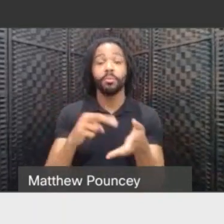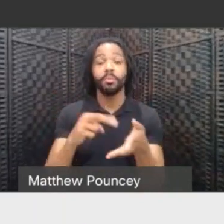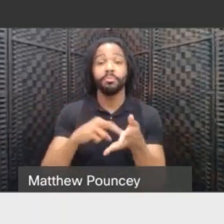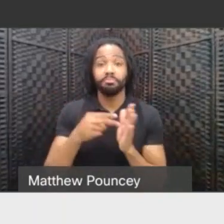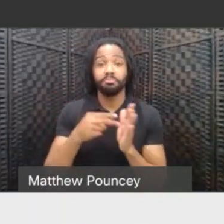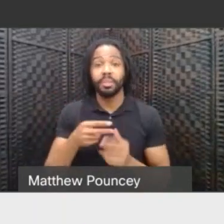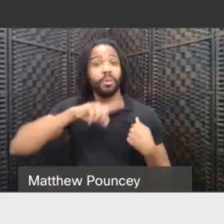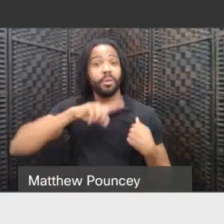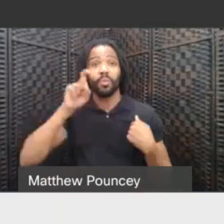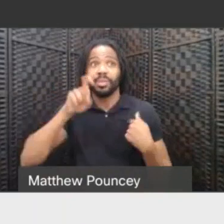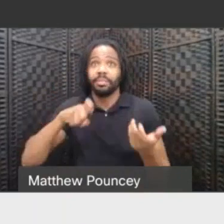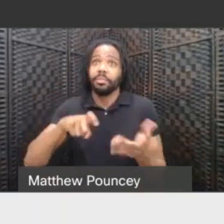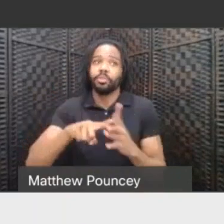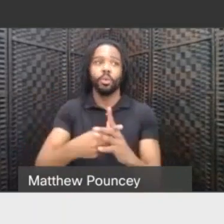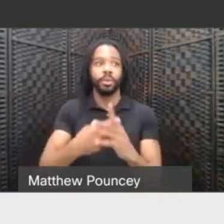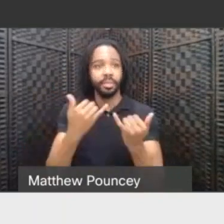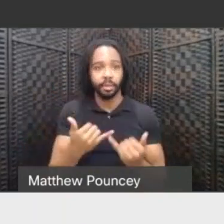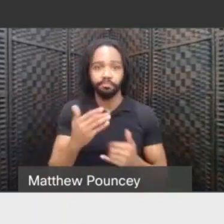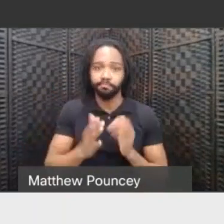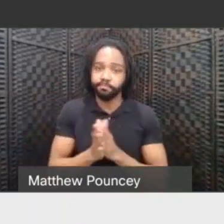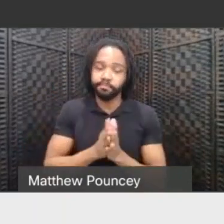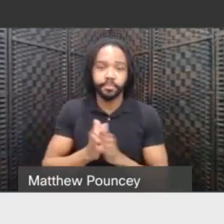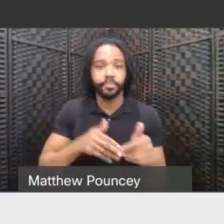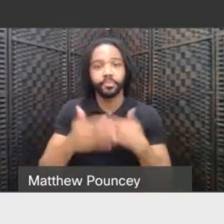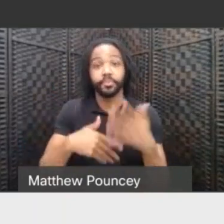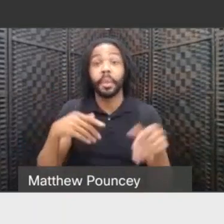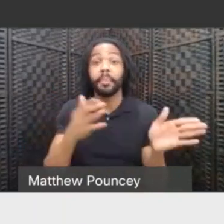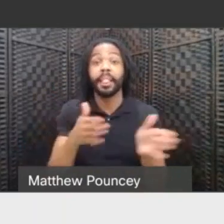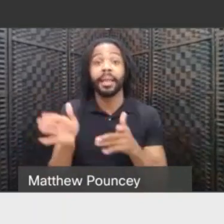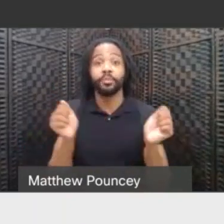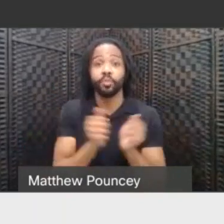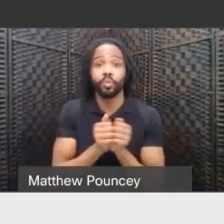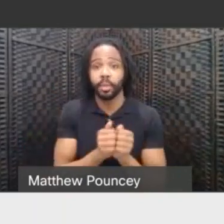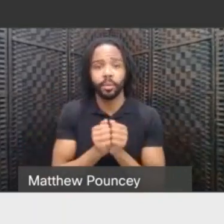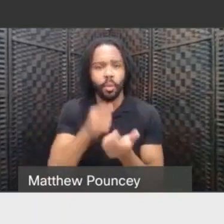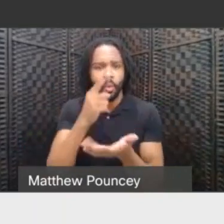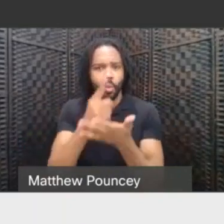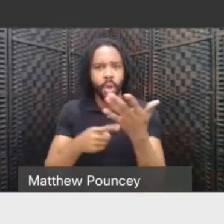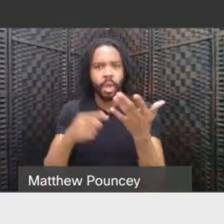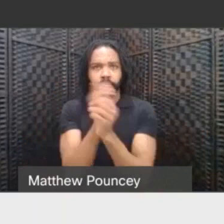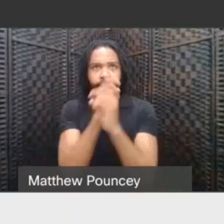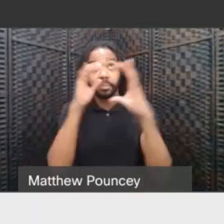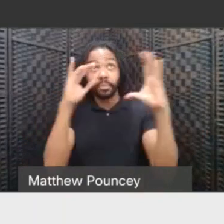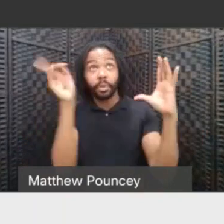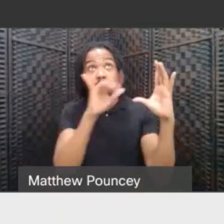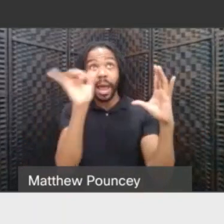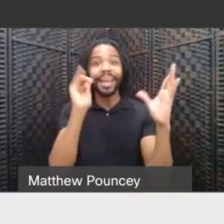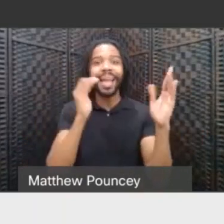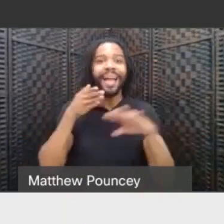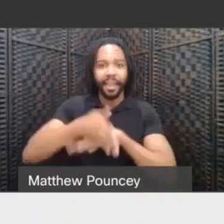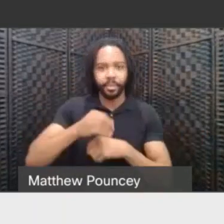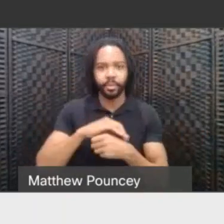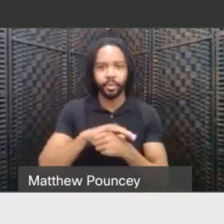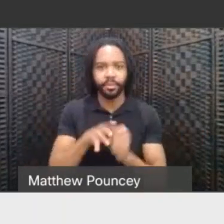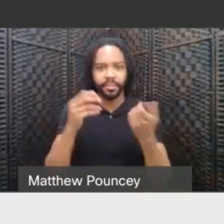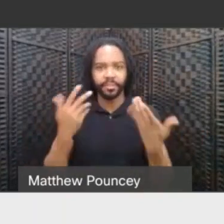to be starting now to plan together about what it looks like after the public health emergency to